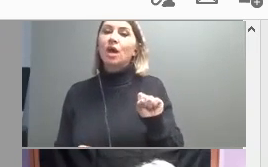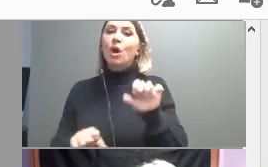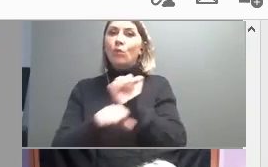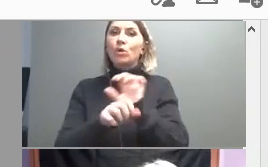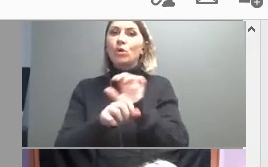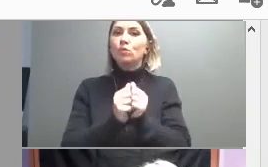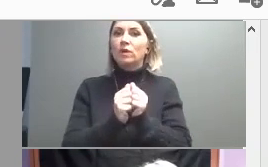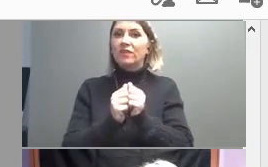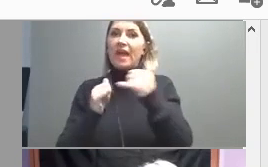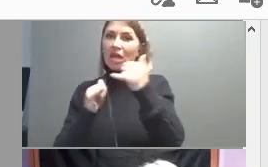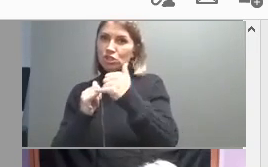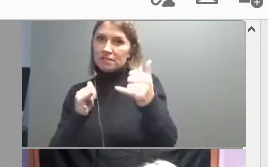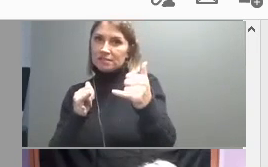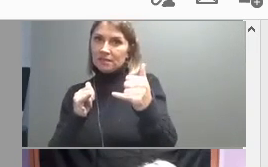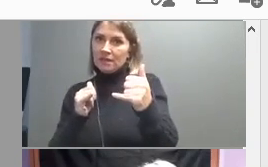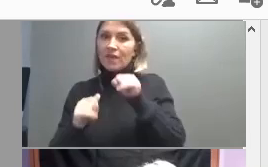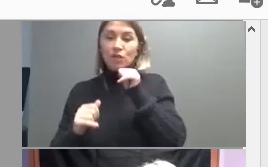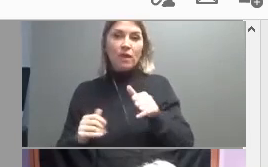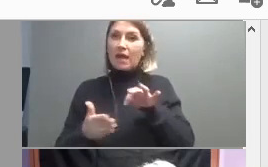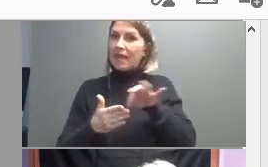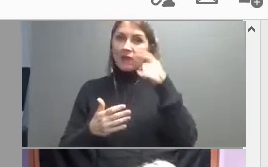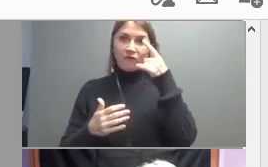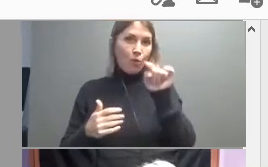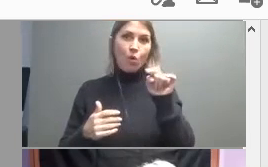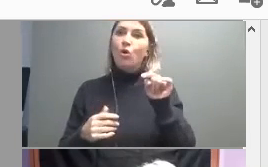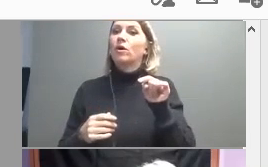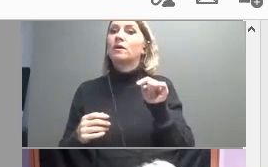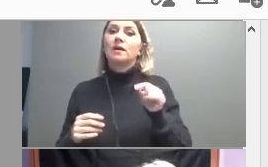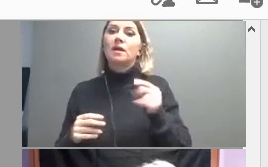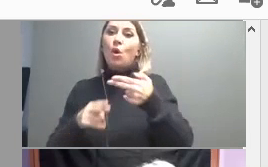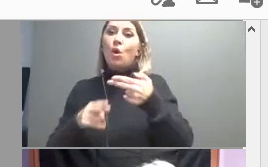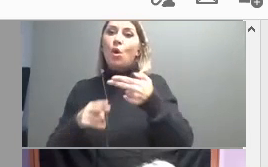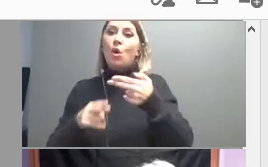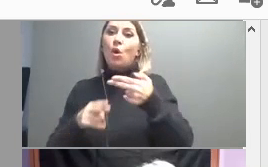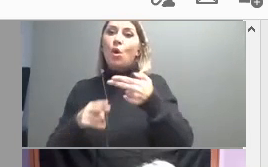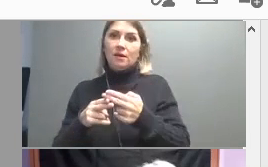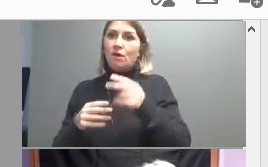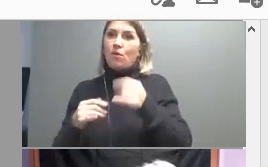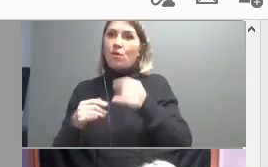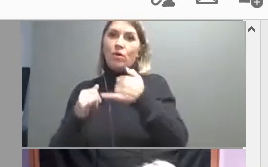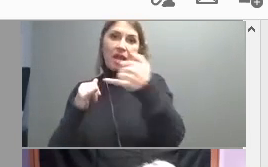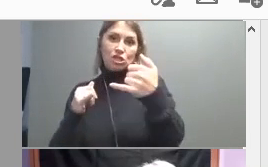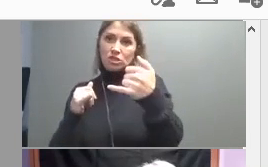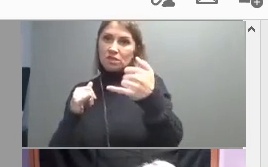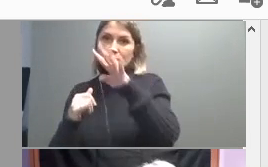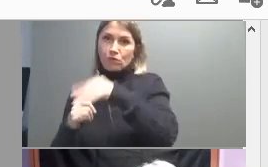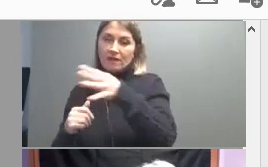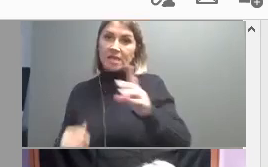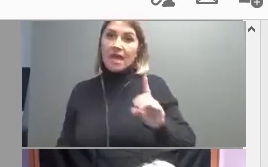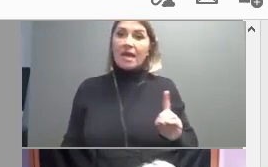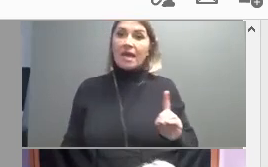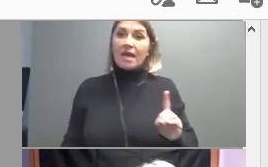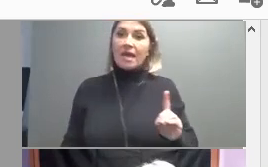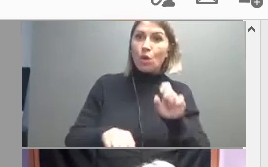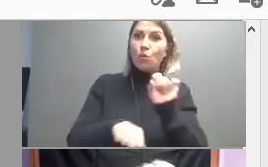these algorithms do not account for weightages in graphs or edges. Dijkstra works with positive